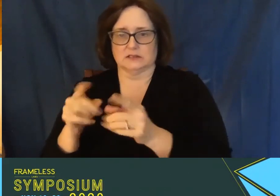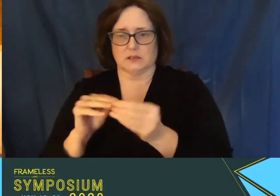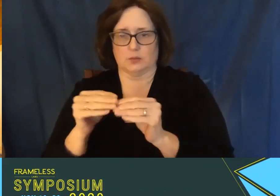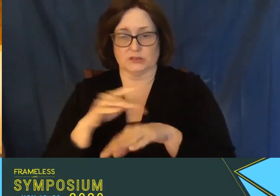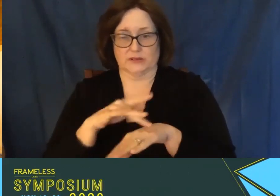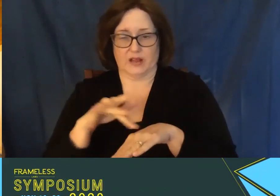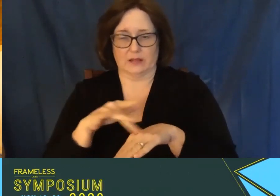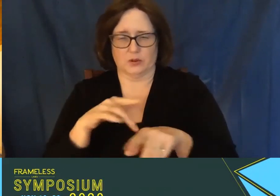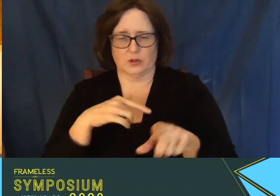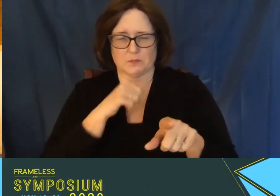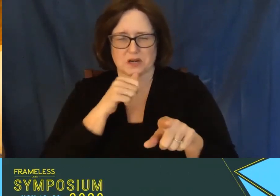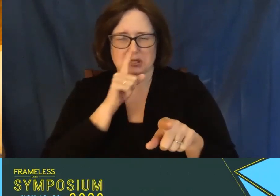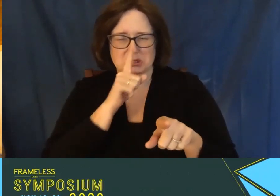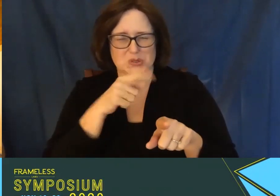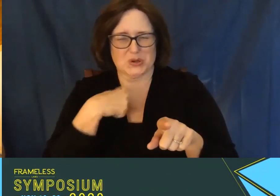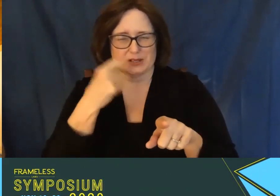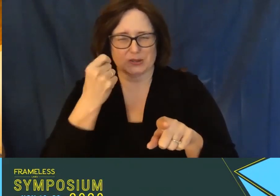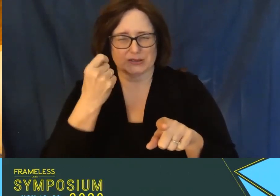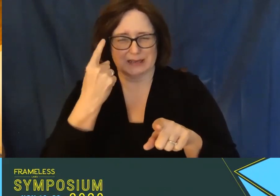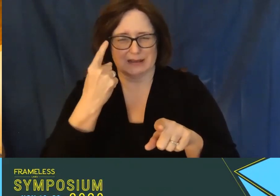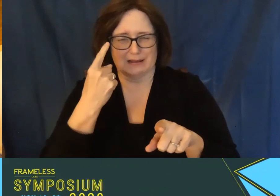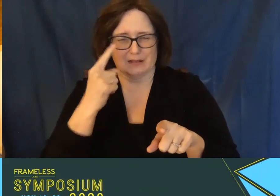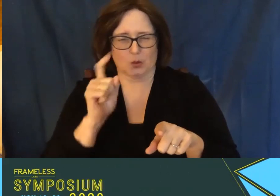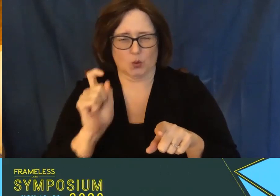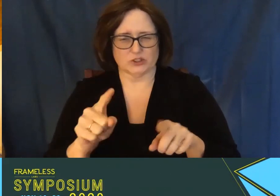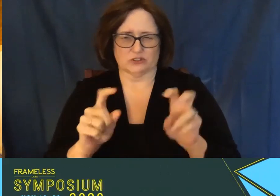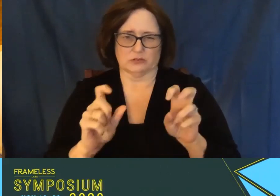Not sure I get the question, where you start typing.